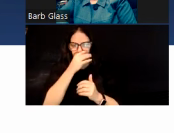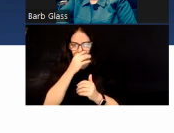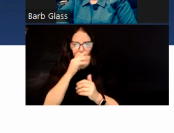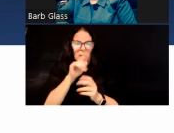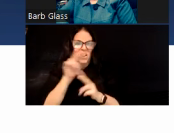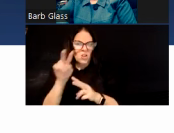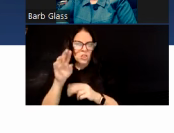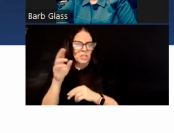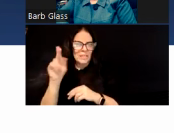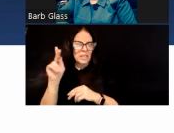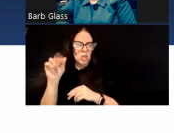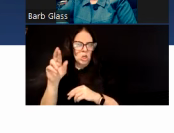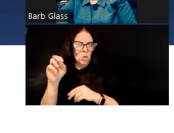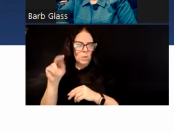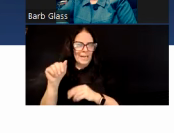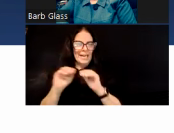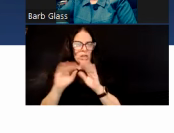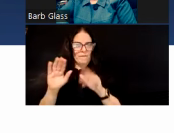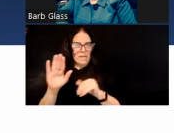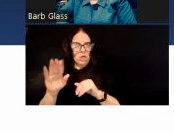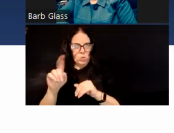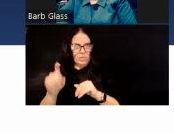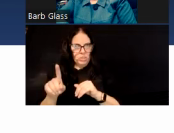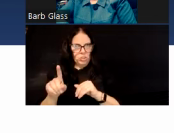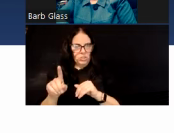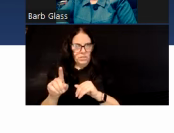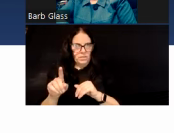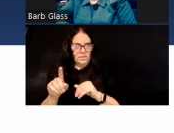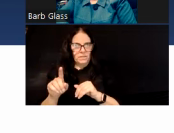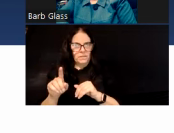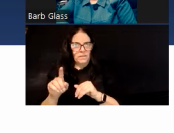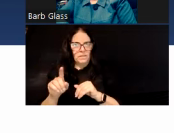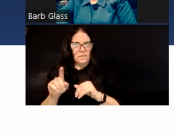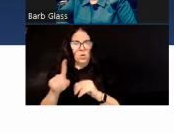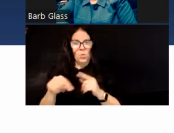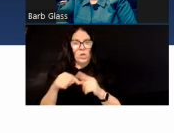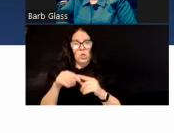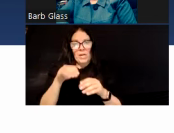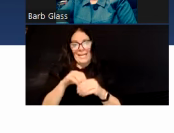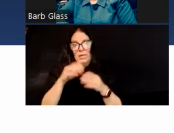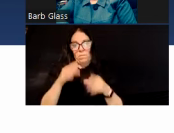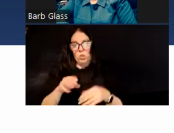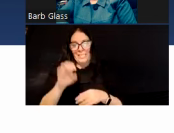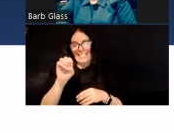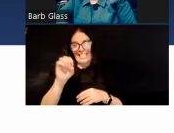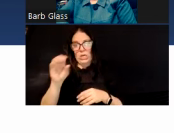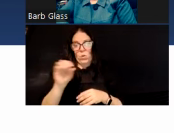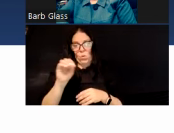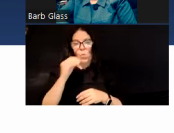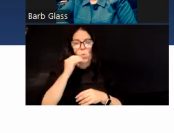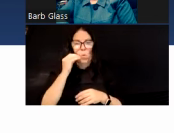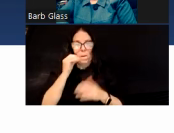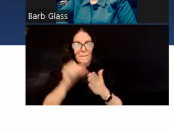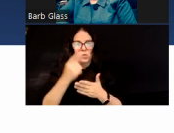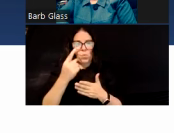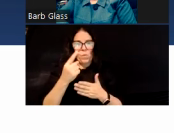So Karina just clarified her question, Robin, in the chat. When you're on a person's EO homepage, one of the action options